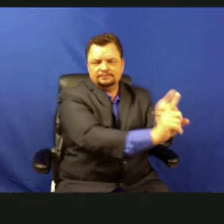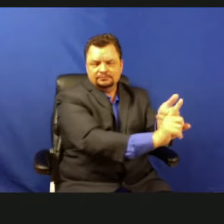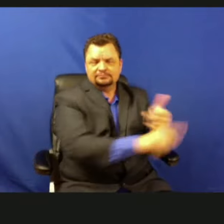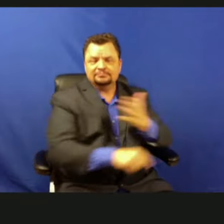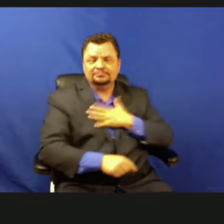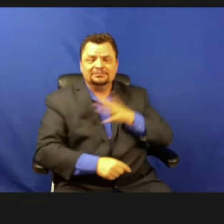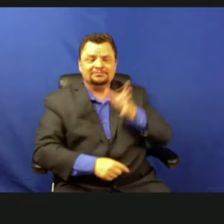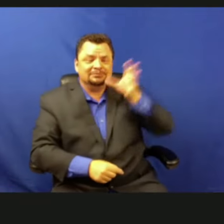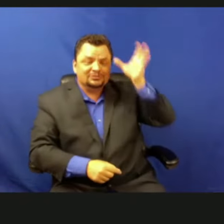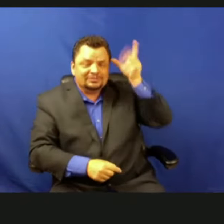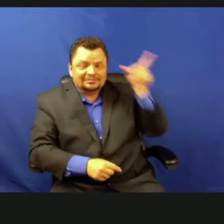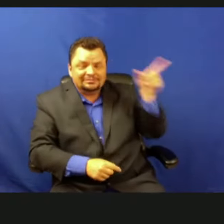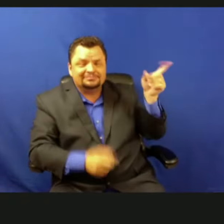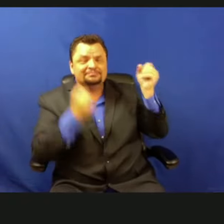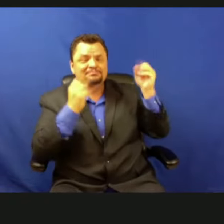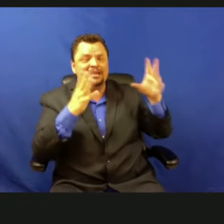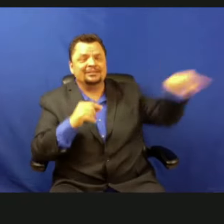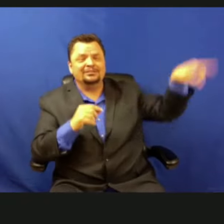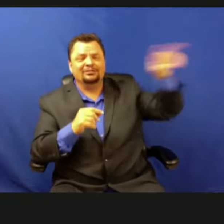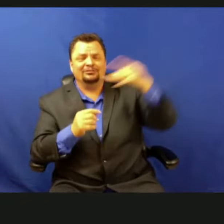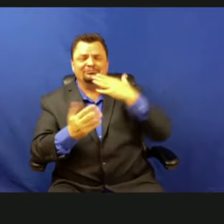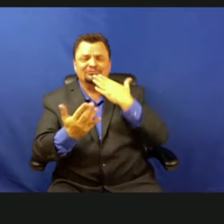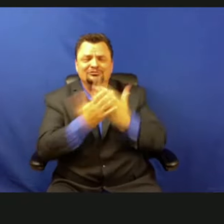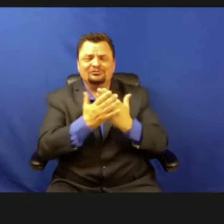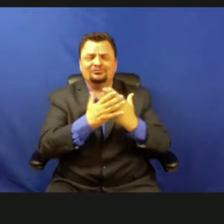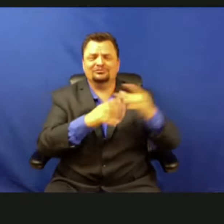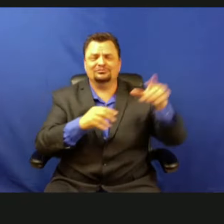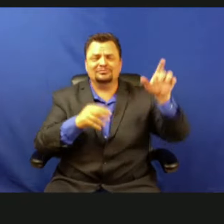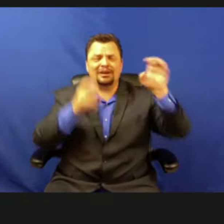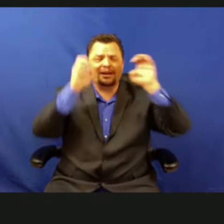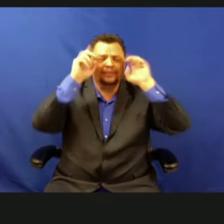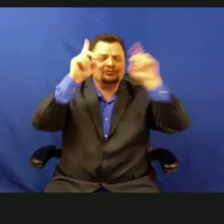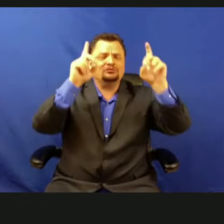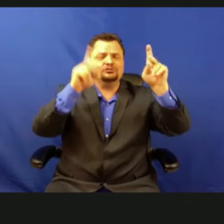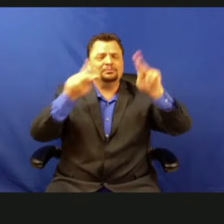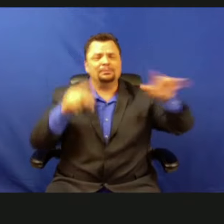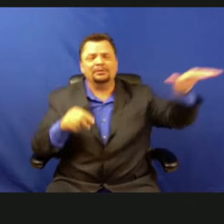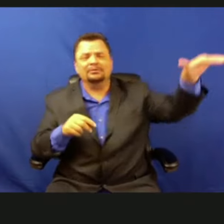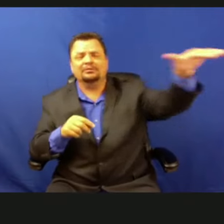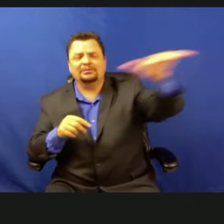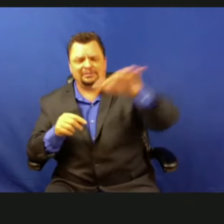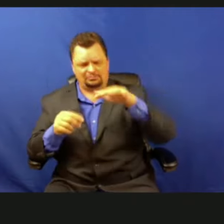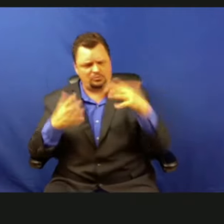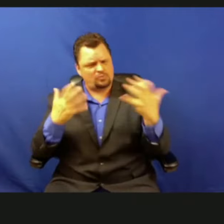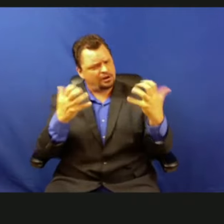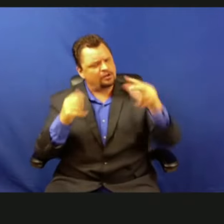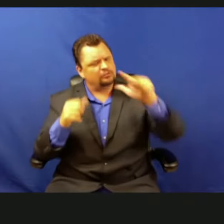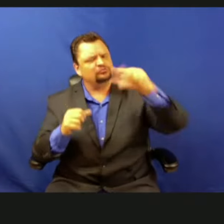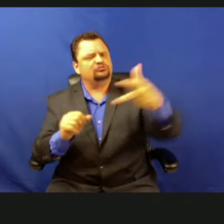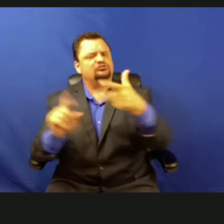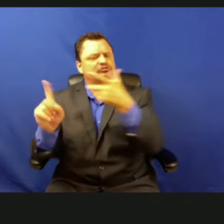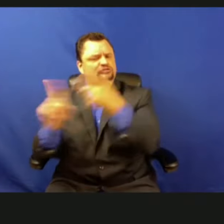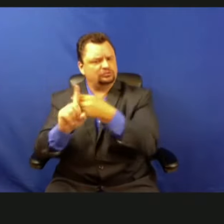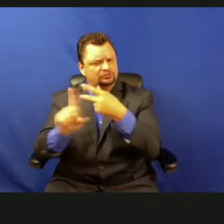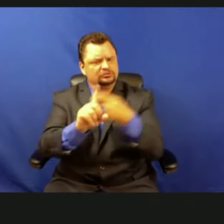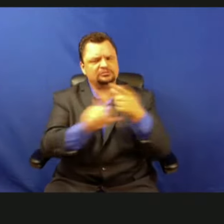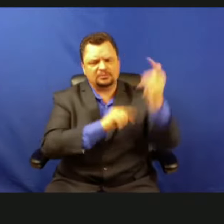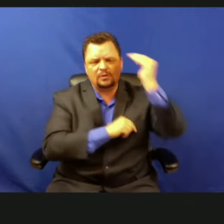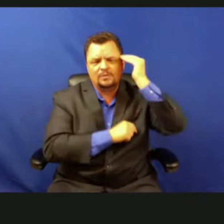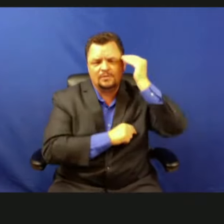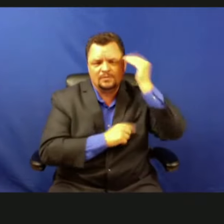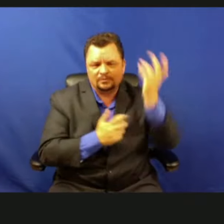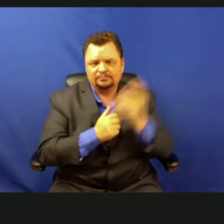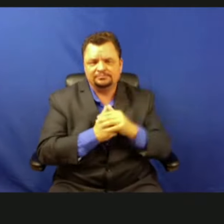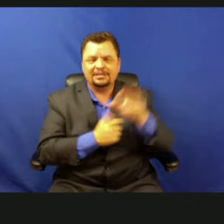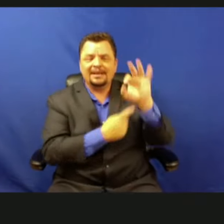for us to continue with our equity efforts around making sure the booster shot is widely available, we simply need the FDA to get out of the way and allow us to